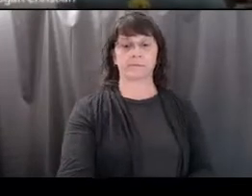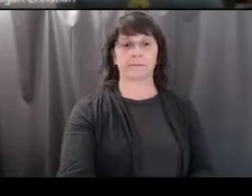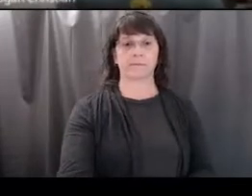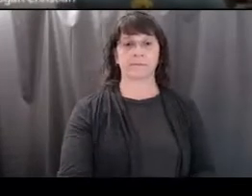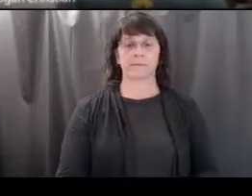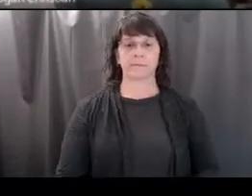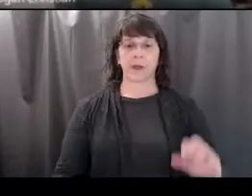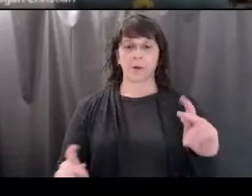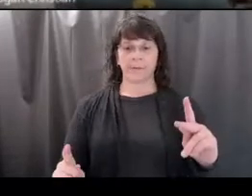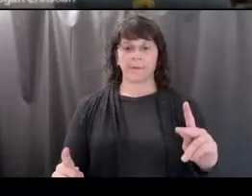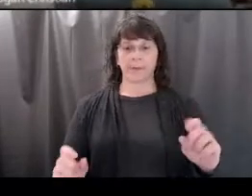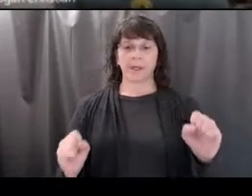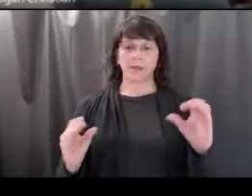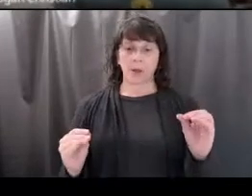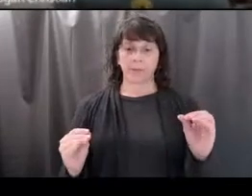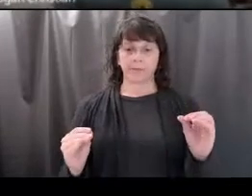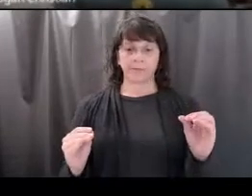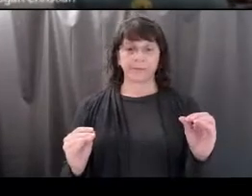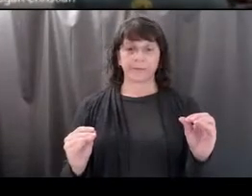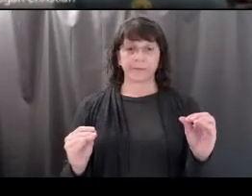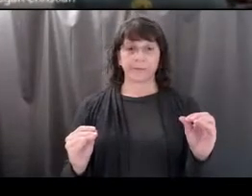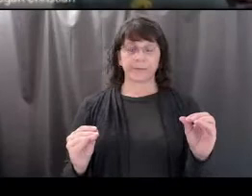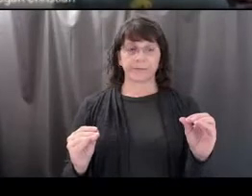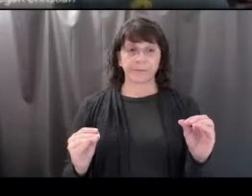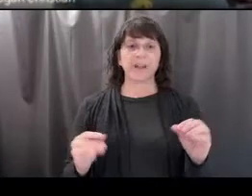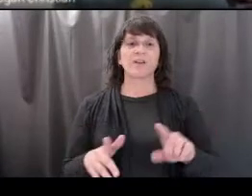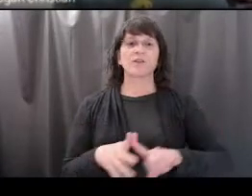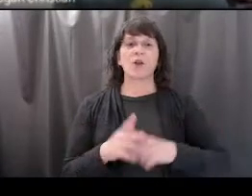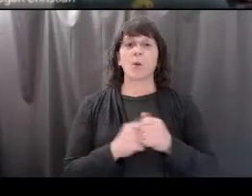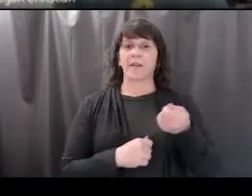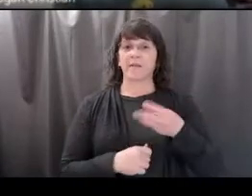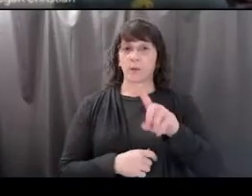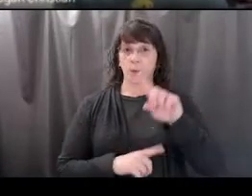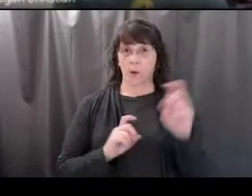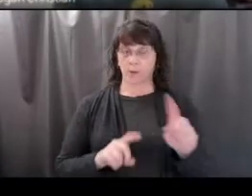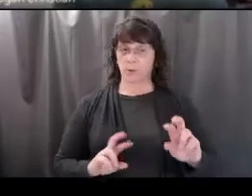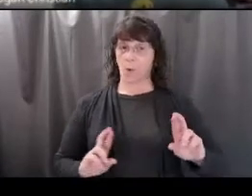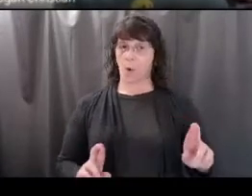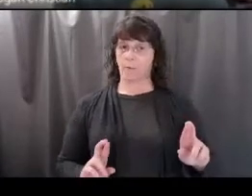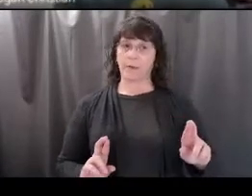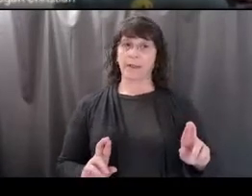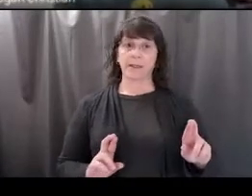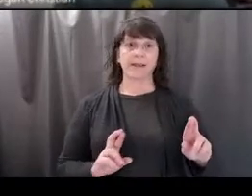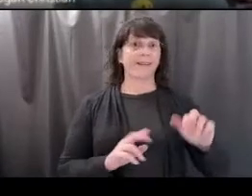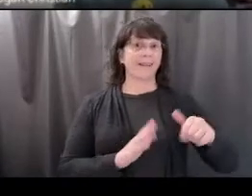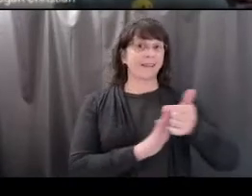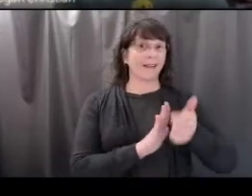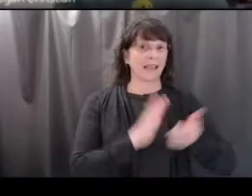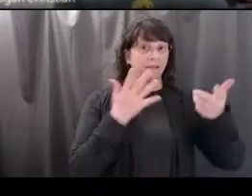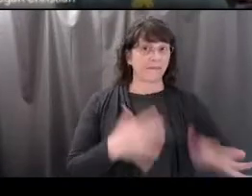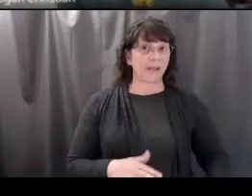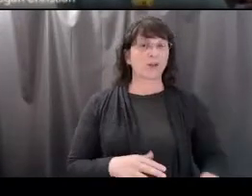All right, so let's start by having a few questions that hopefully we can answer by the end of our lesson